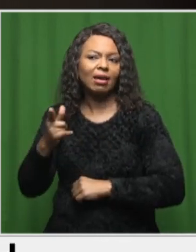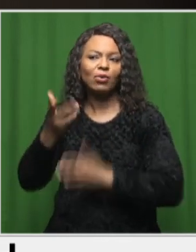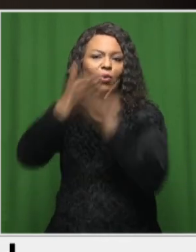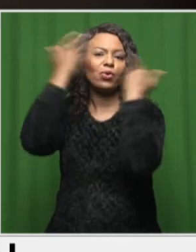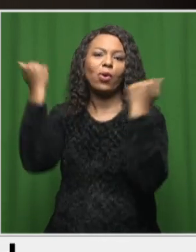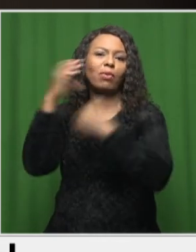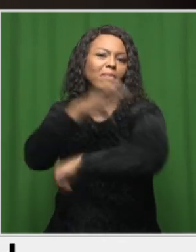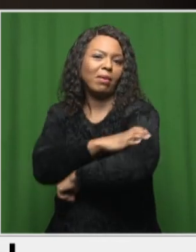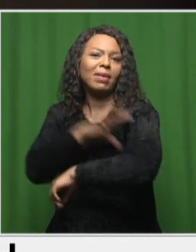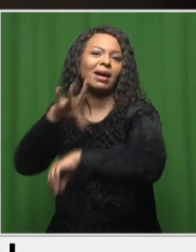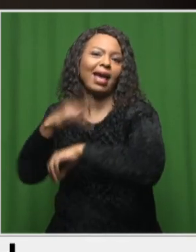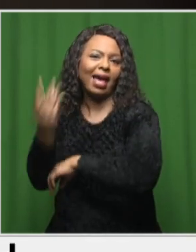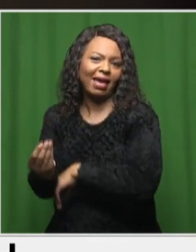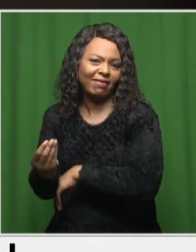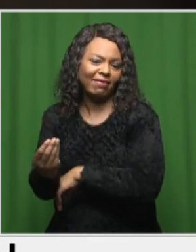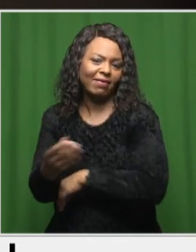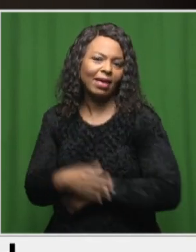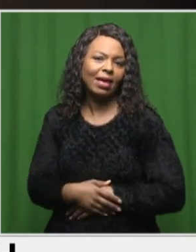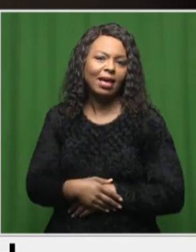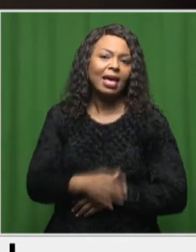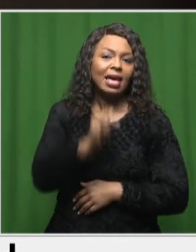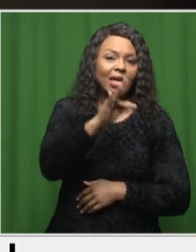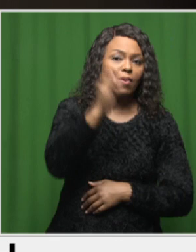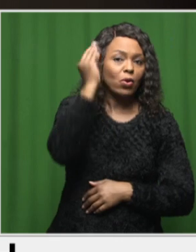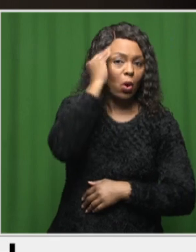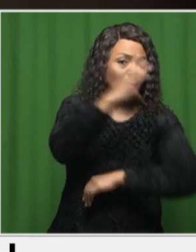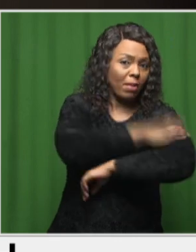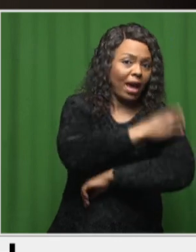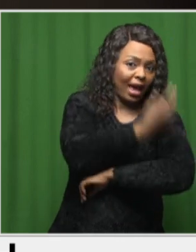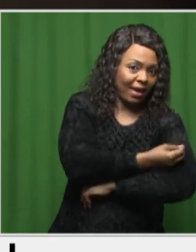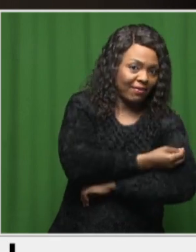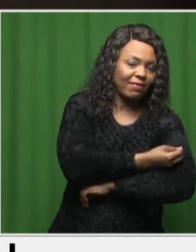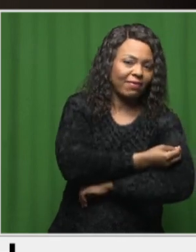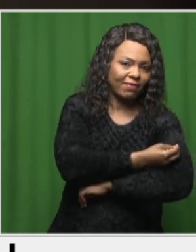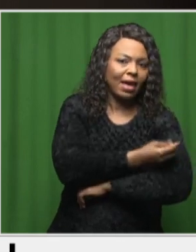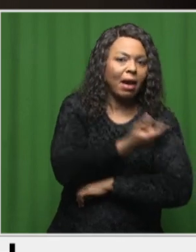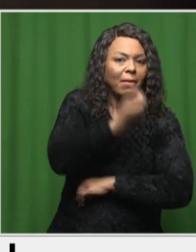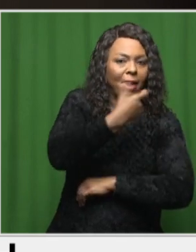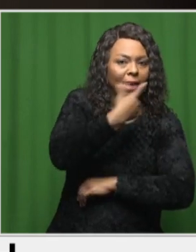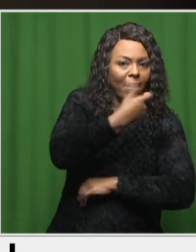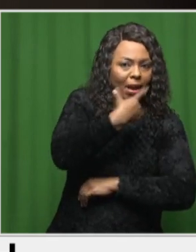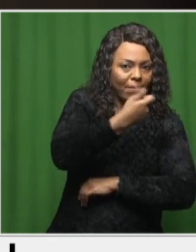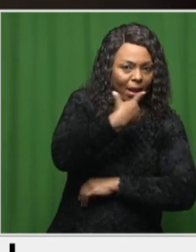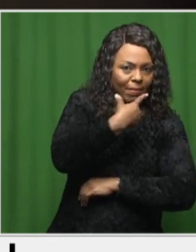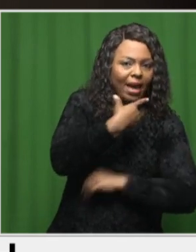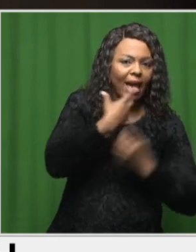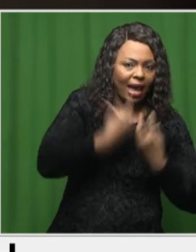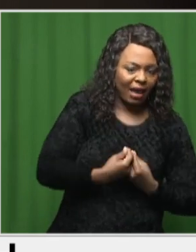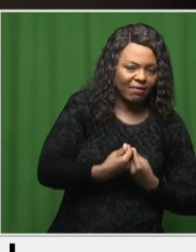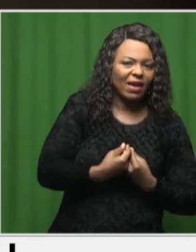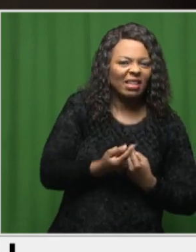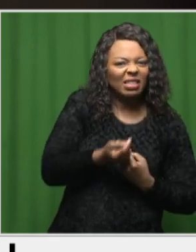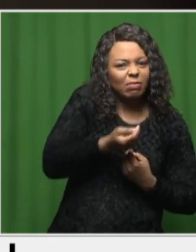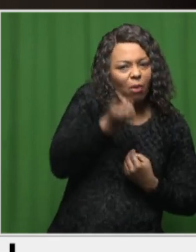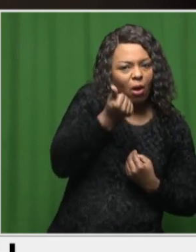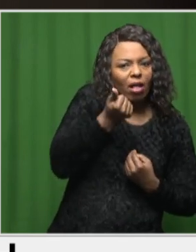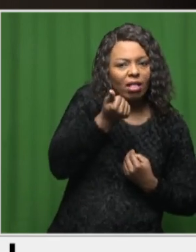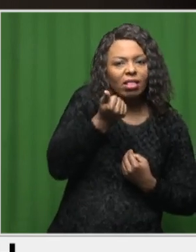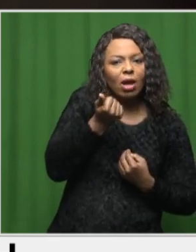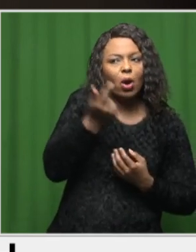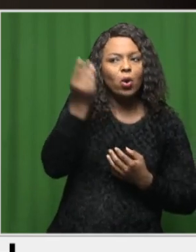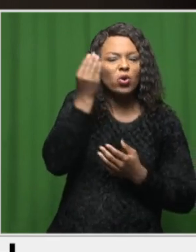hypertensive. And of the ones who know they're hypertensive and are on medication, there's a very small proportion of